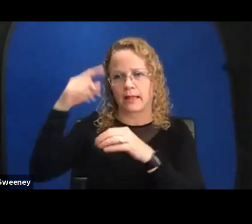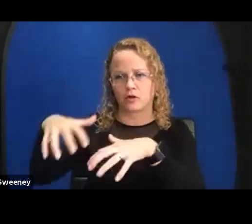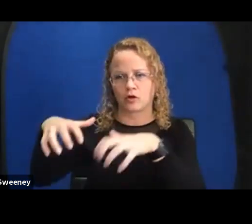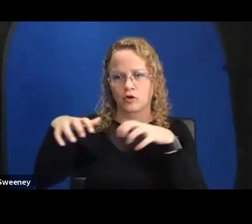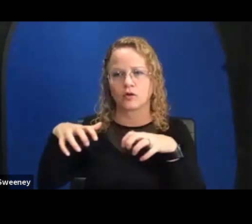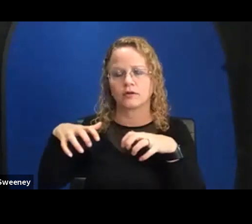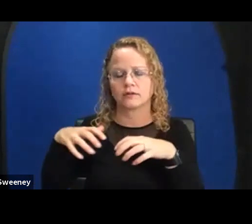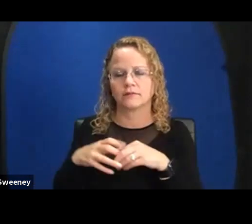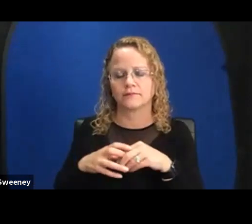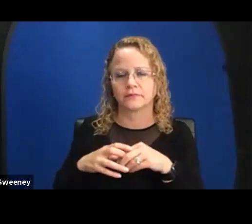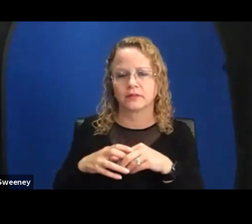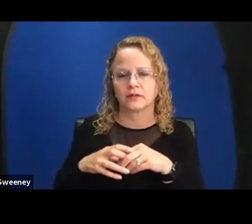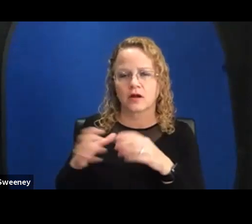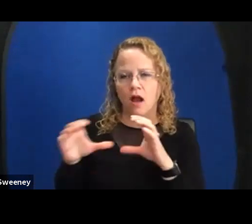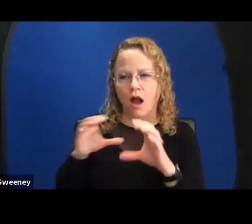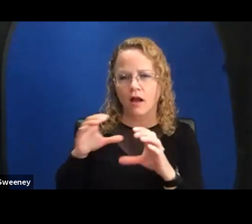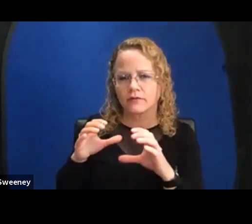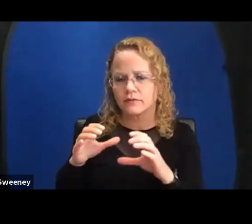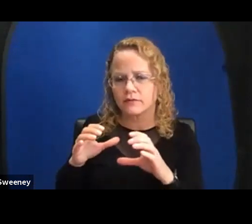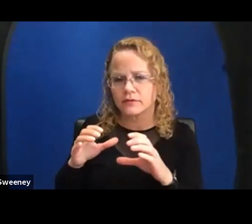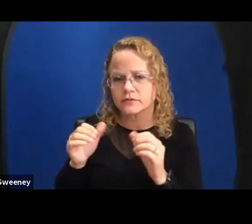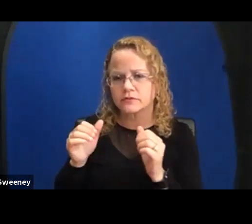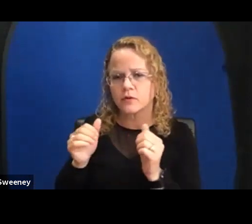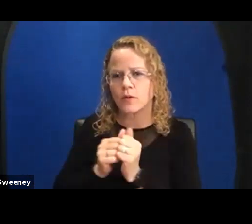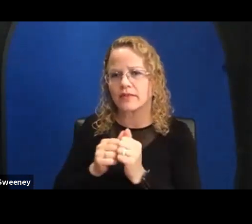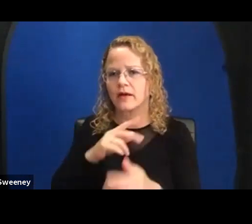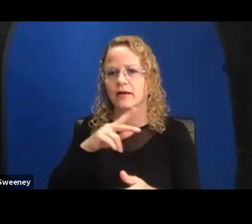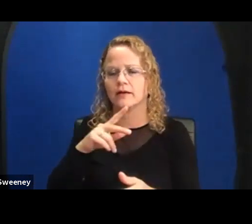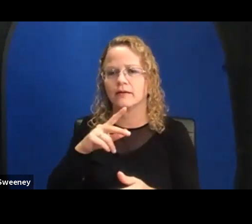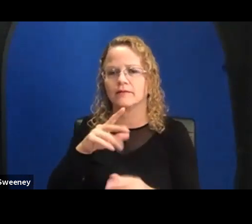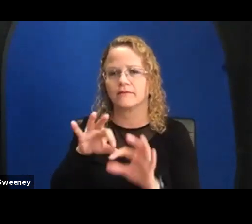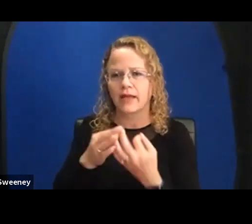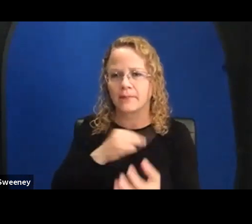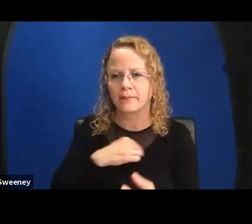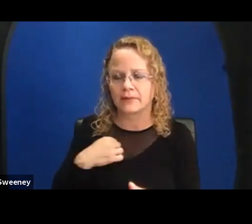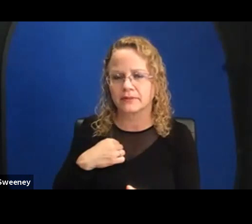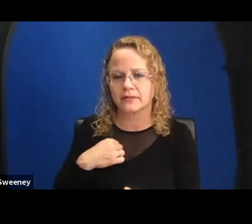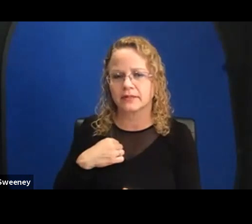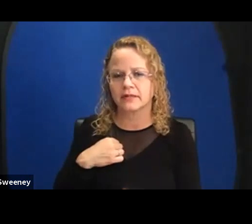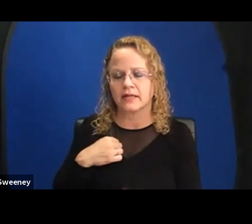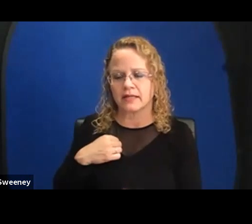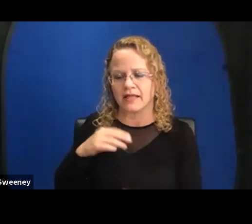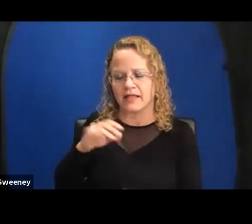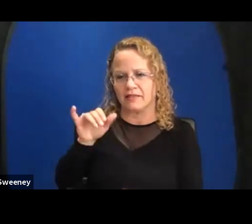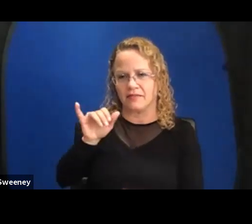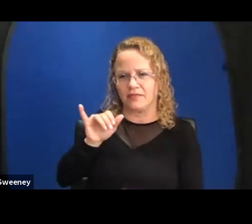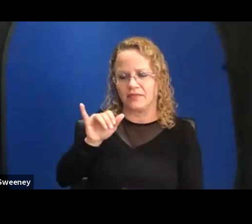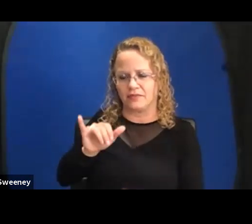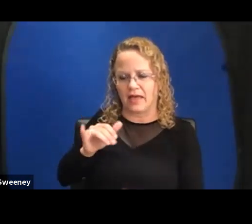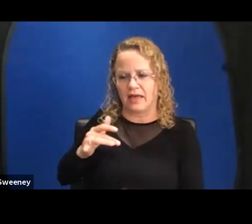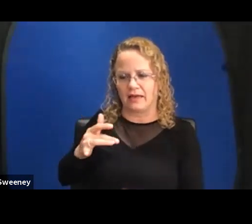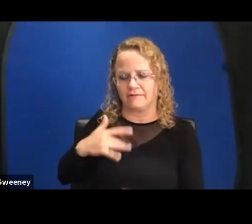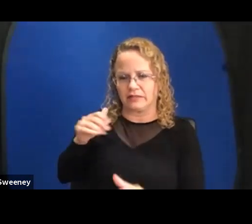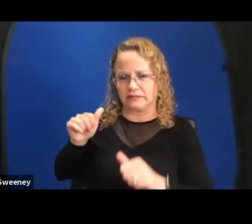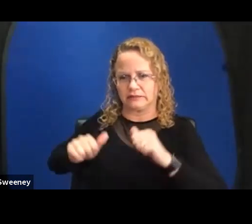to conversations with personal family members. That hesitancy that we've earned, I think, through our